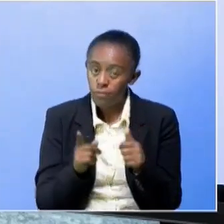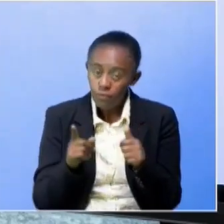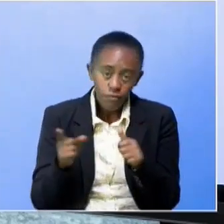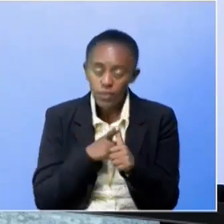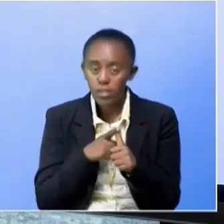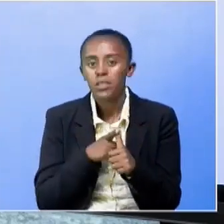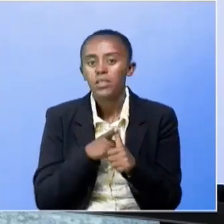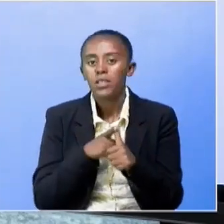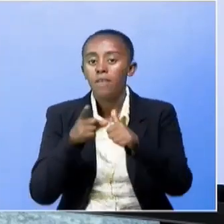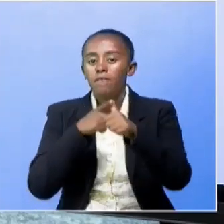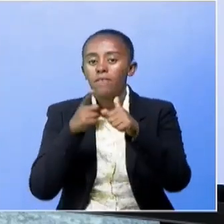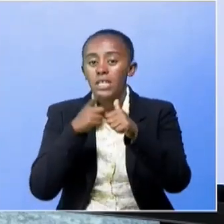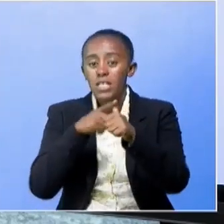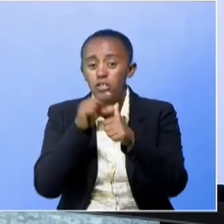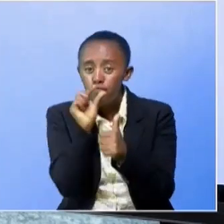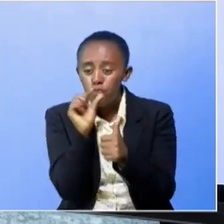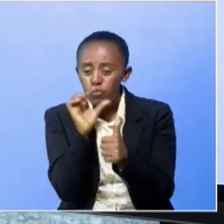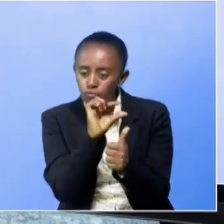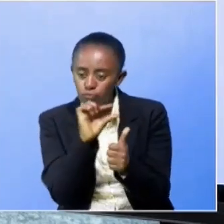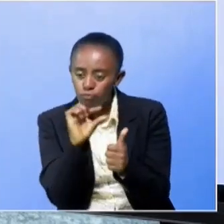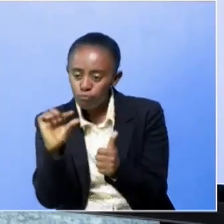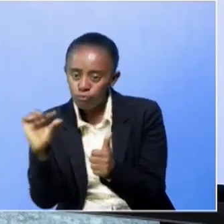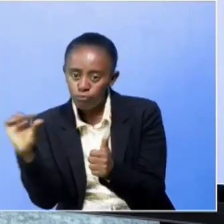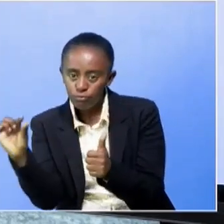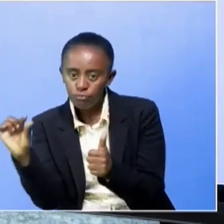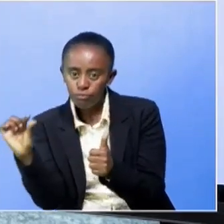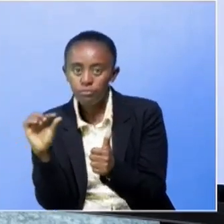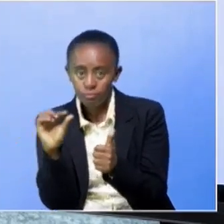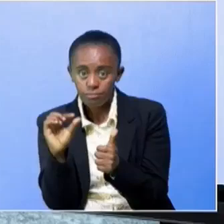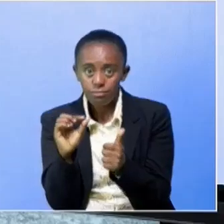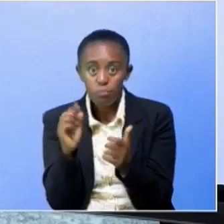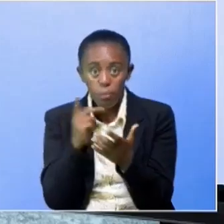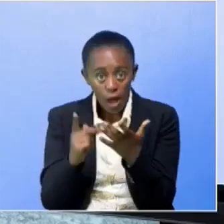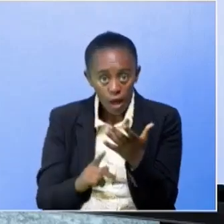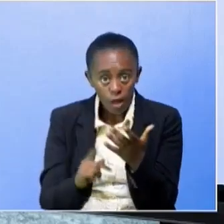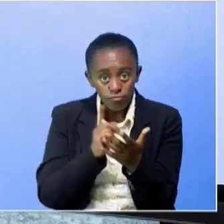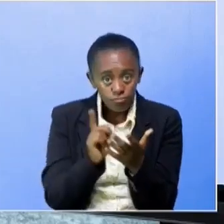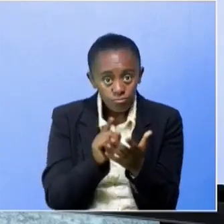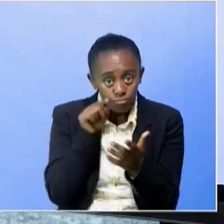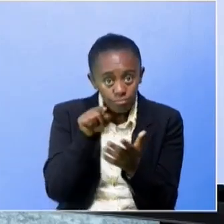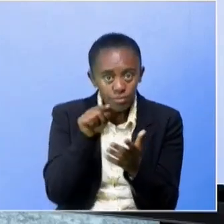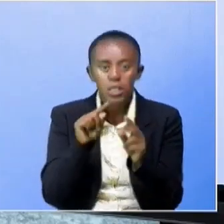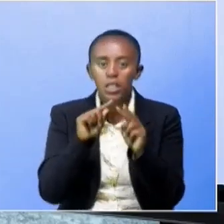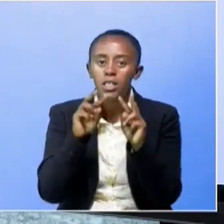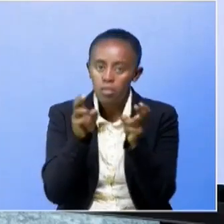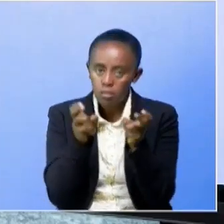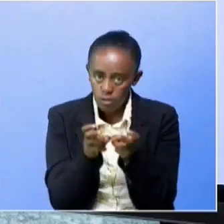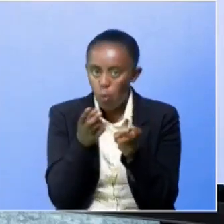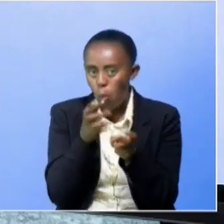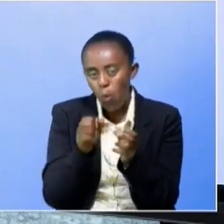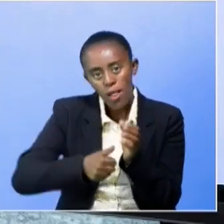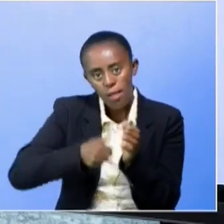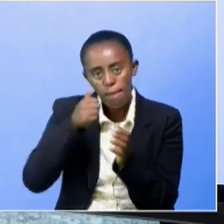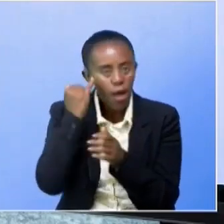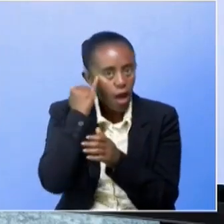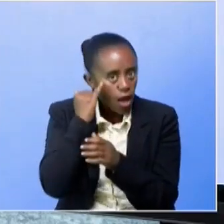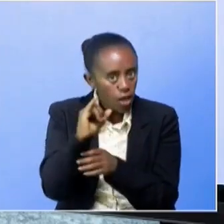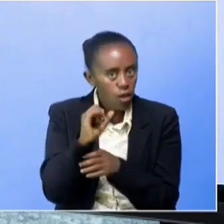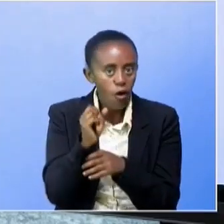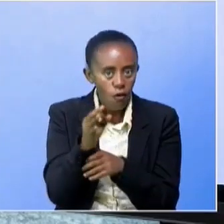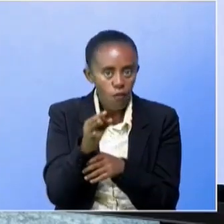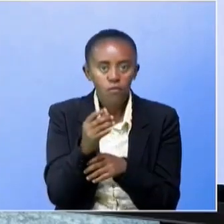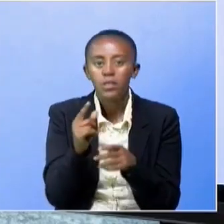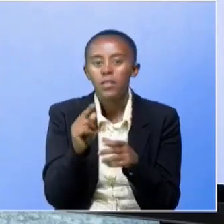first few sentences that you see in a paragraph are what? The main idea of